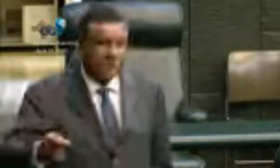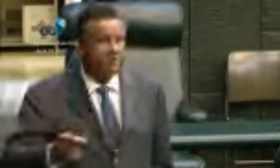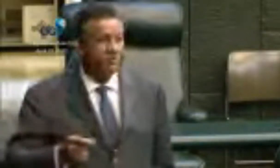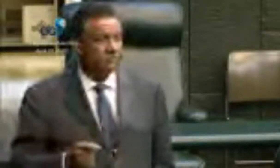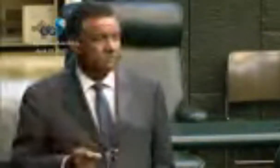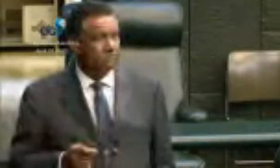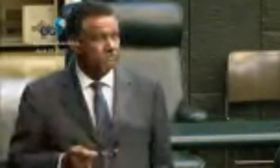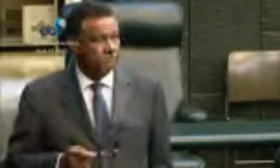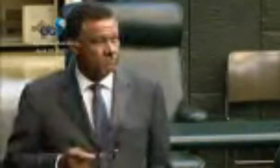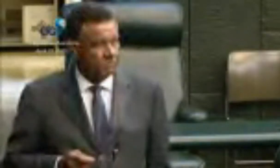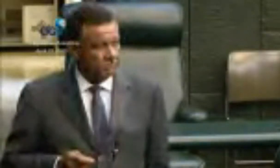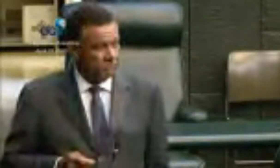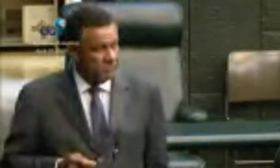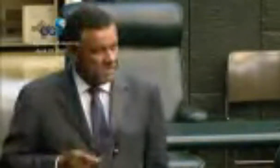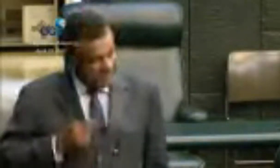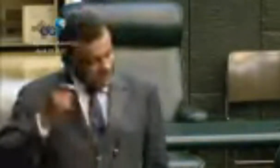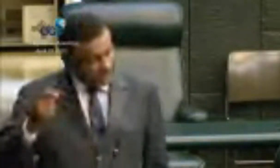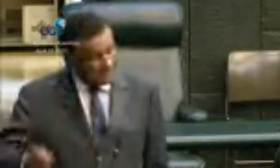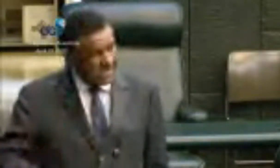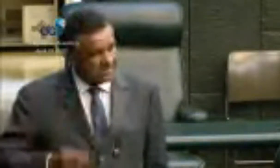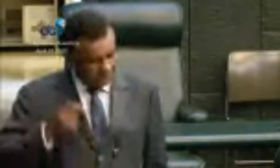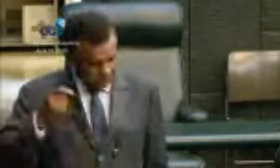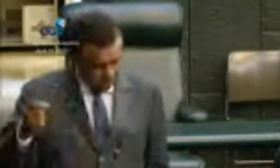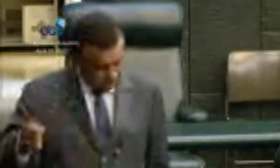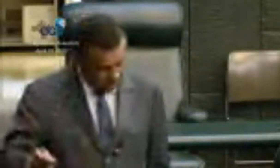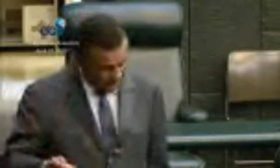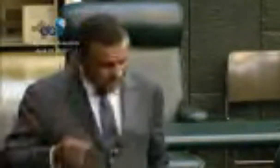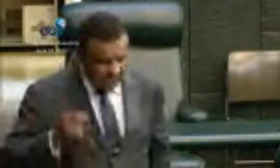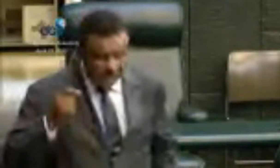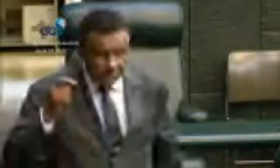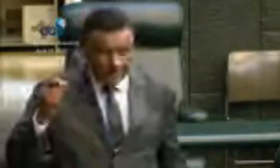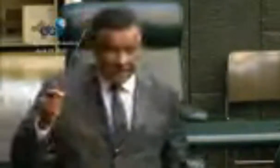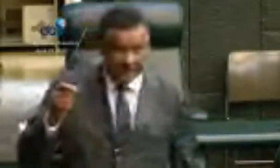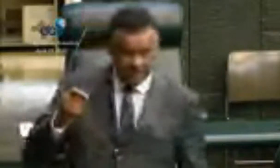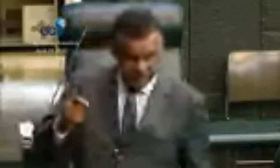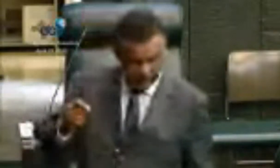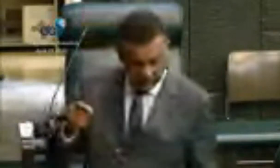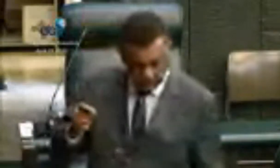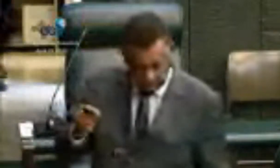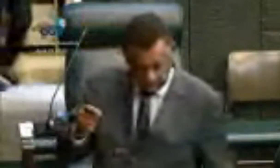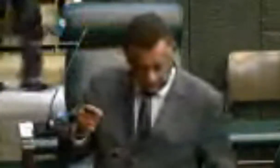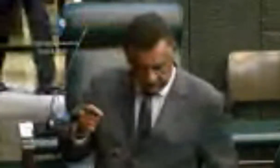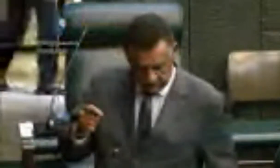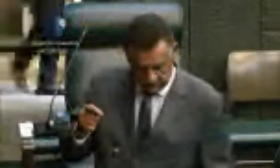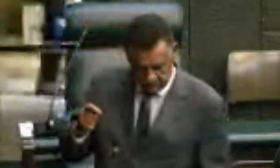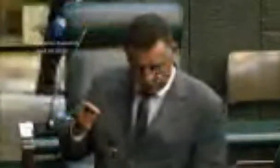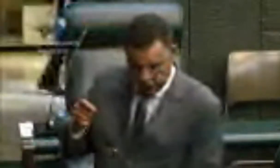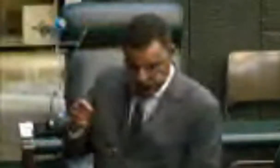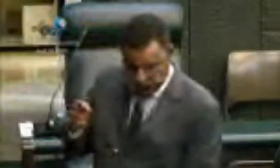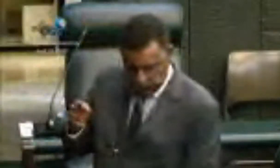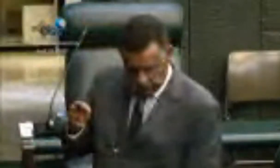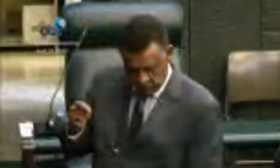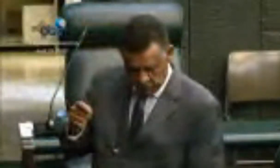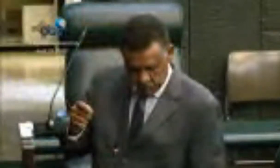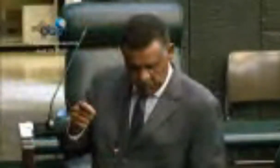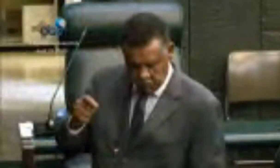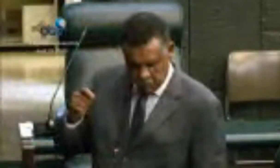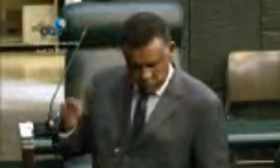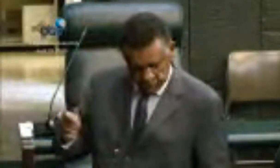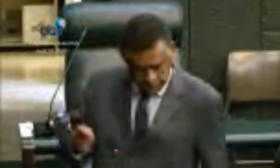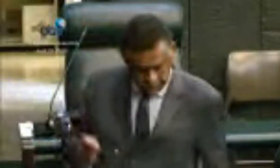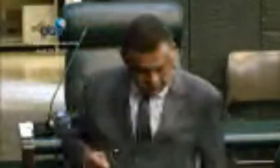back, getting us back to where we were,